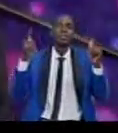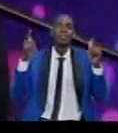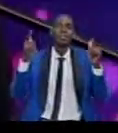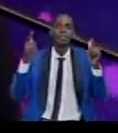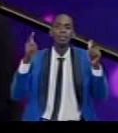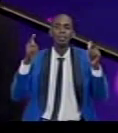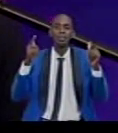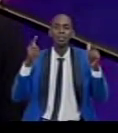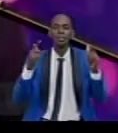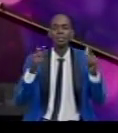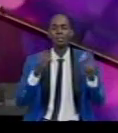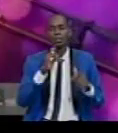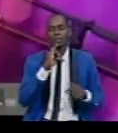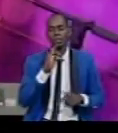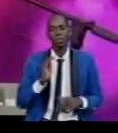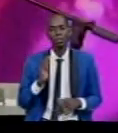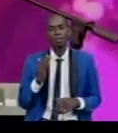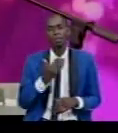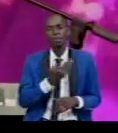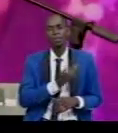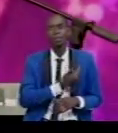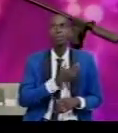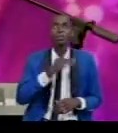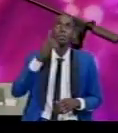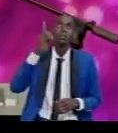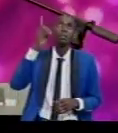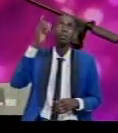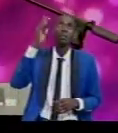great is our God.